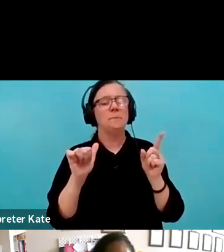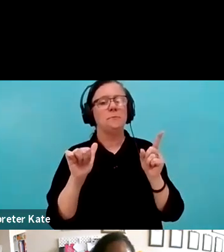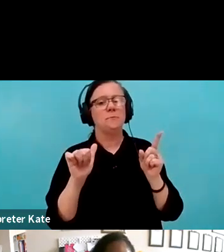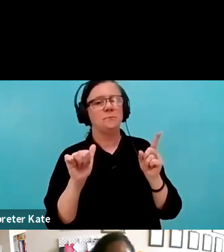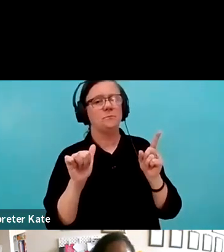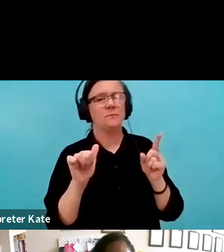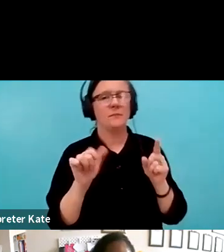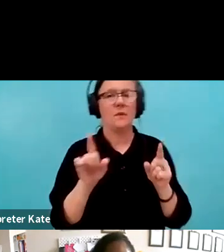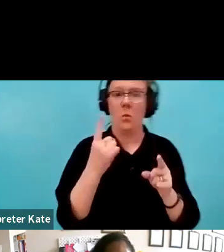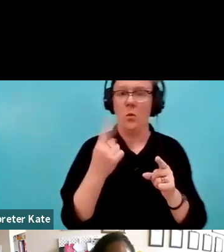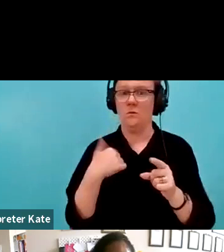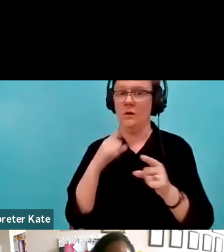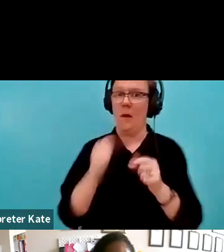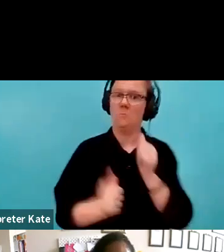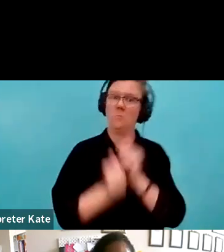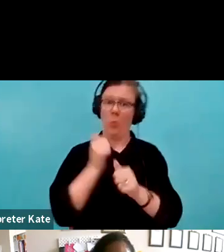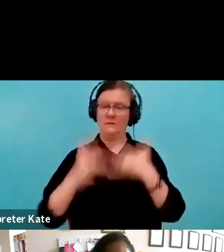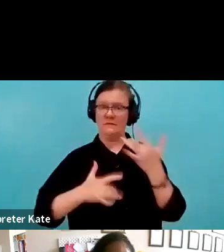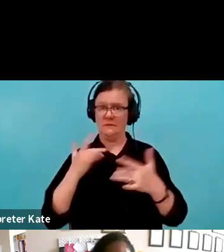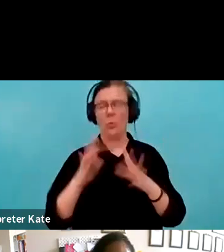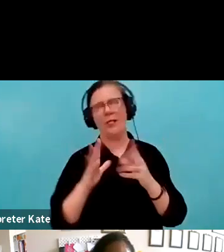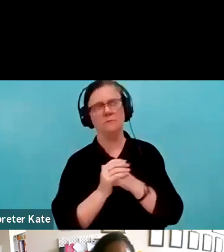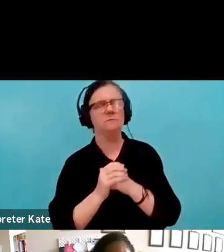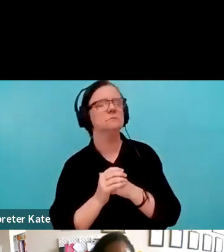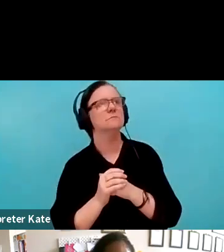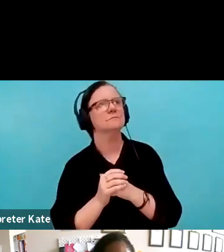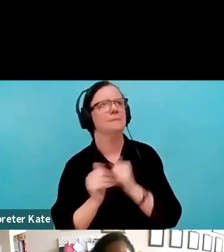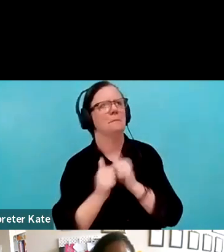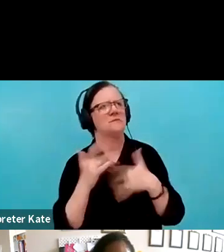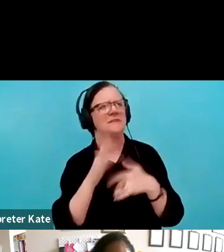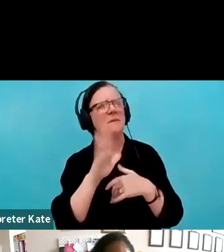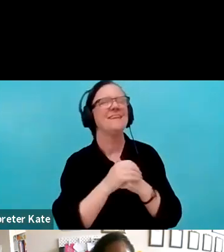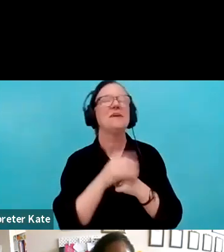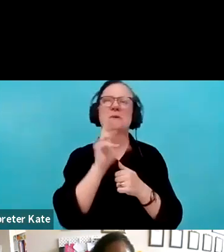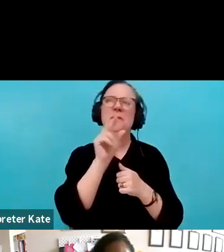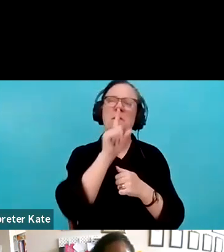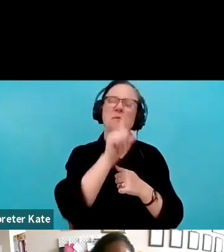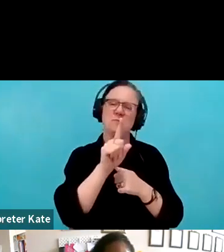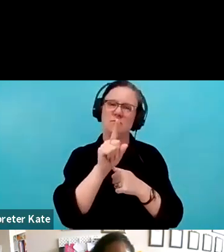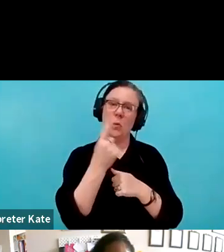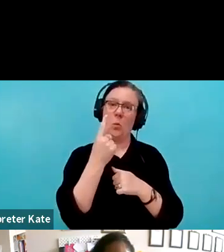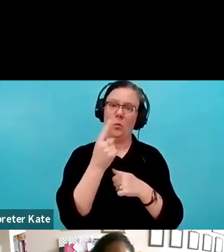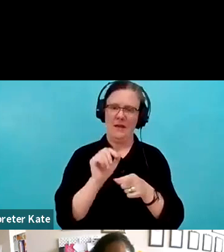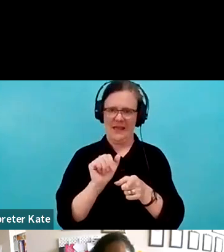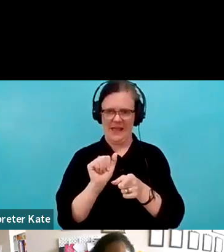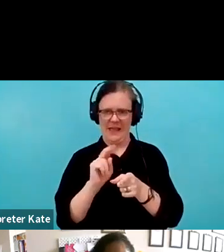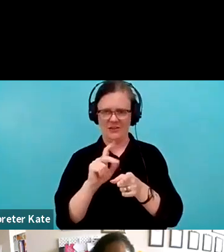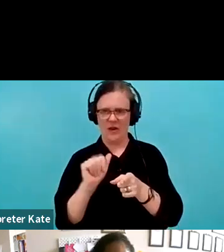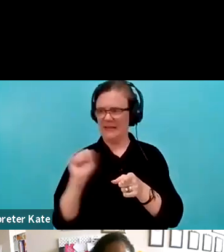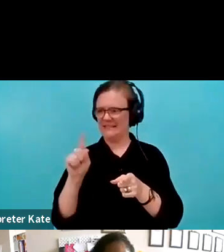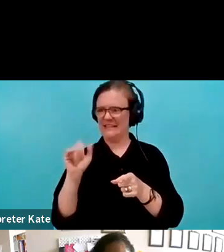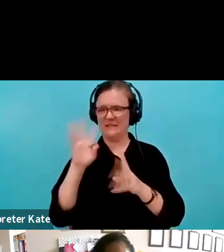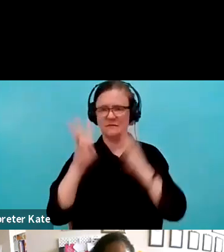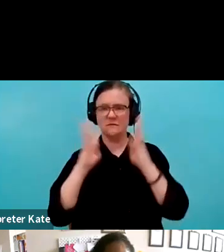the most excited about, well, I don't know what I'm most excited about, but one of the very exciting things that Andraéa and Stacy dreamed up is this idea